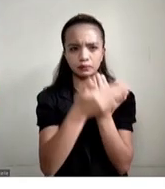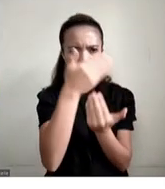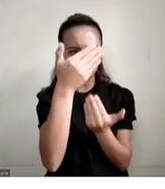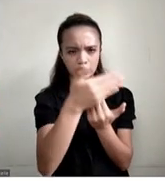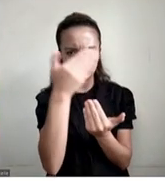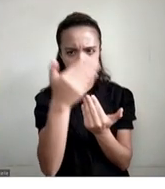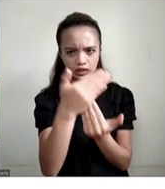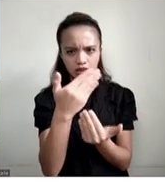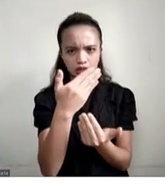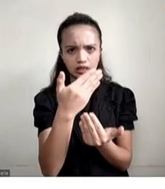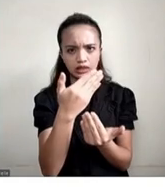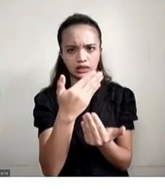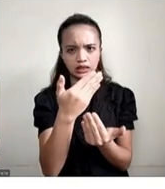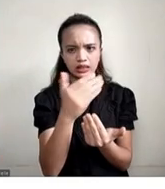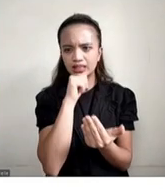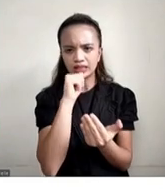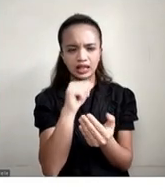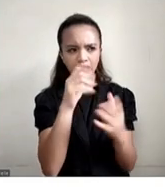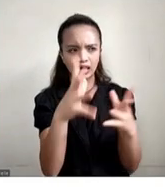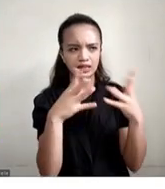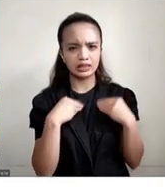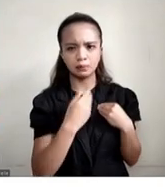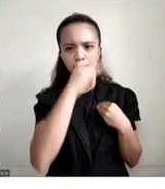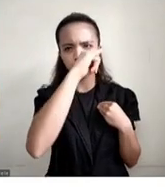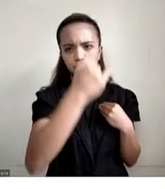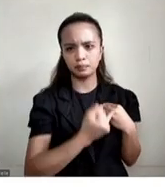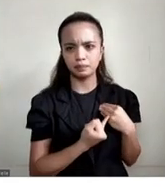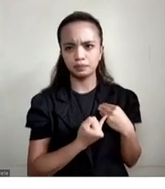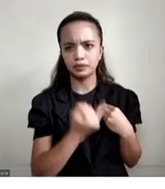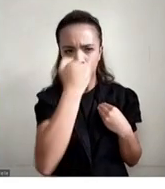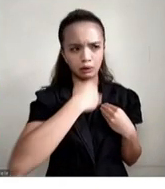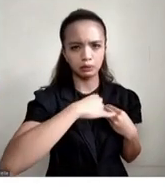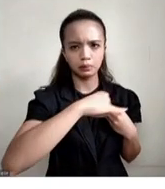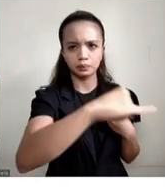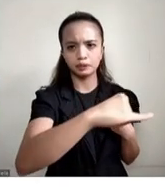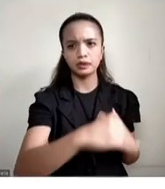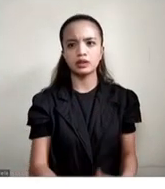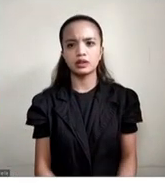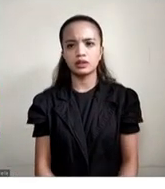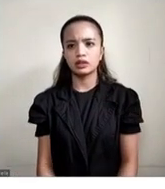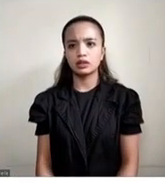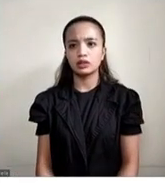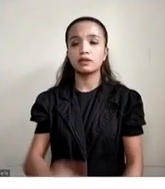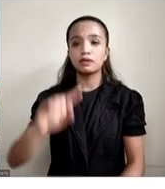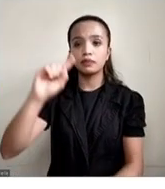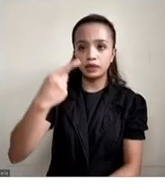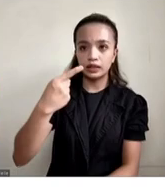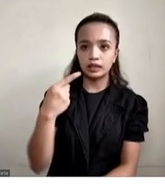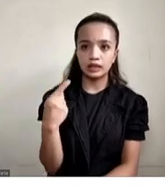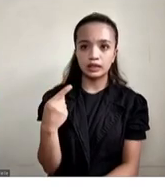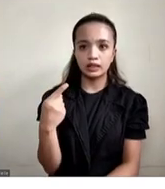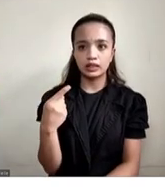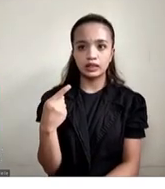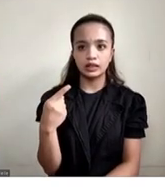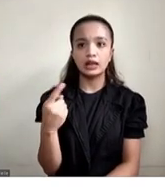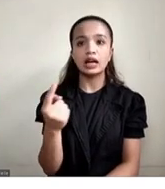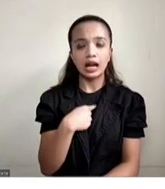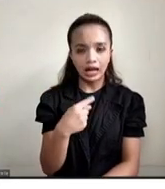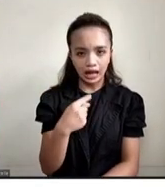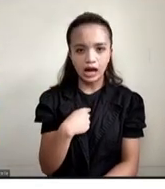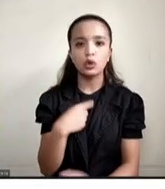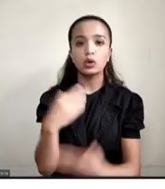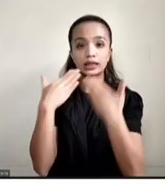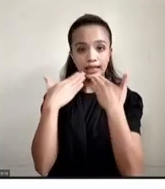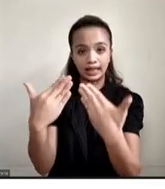for you to reject the invitation? Why did you reject it? Hindi, una-una, siguro, I am thankful